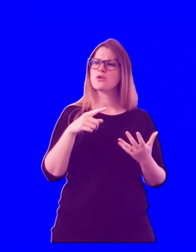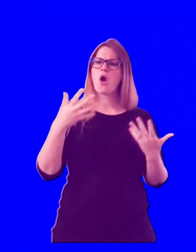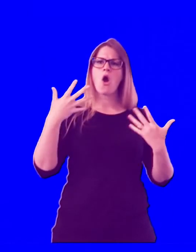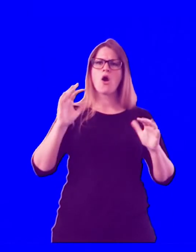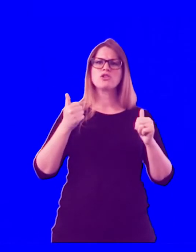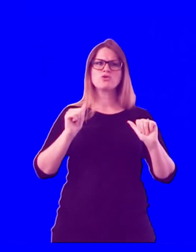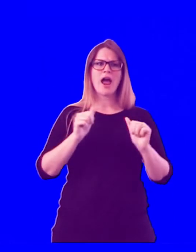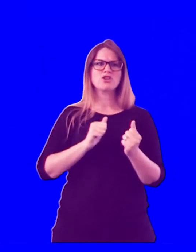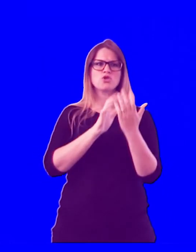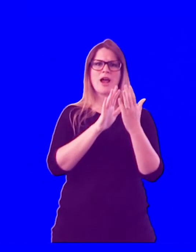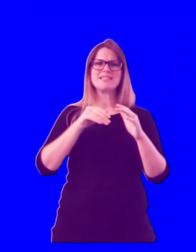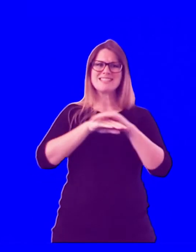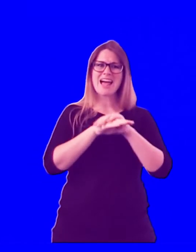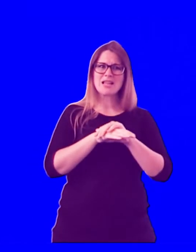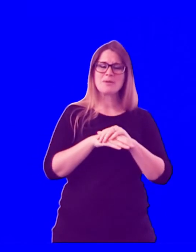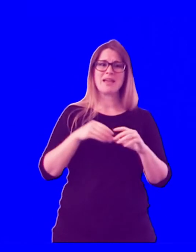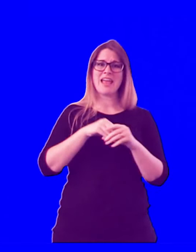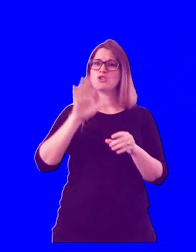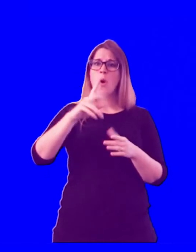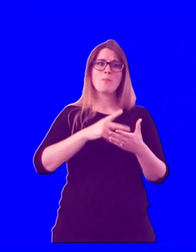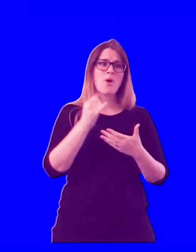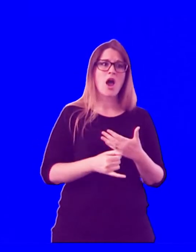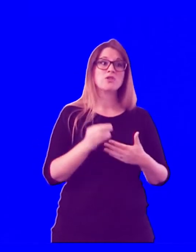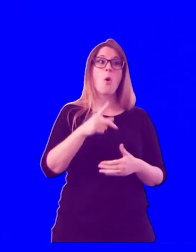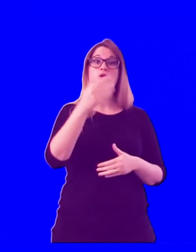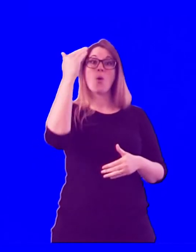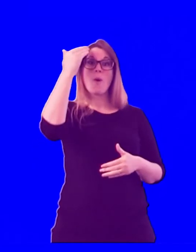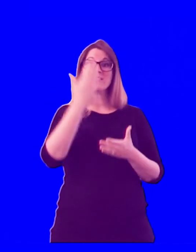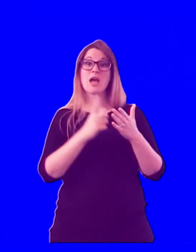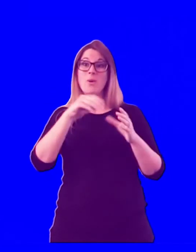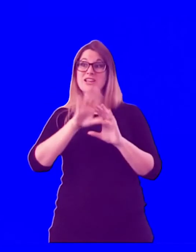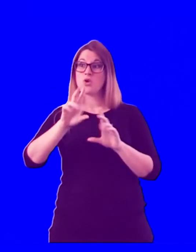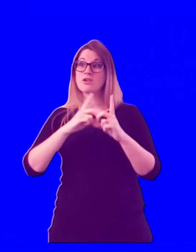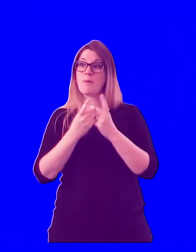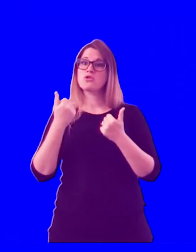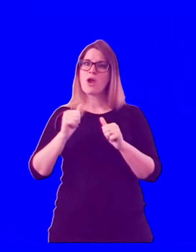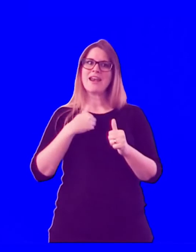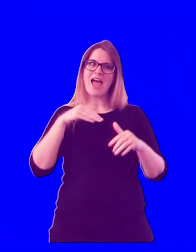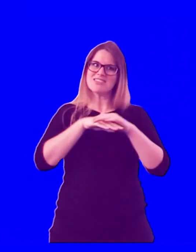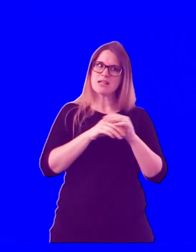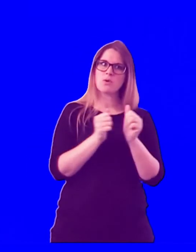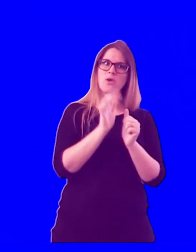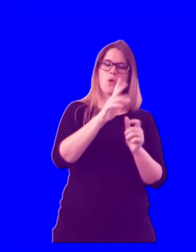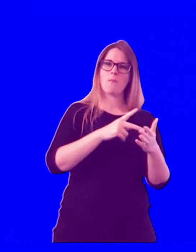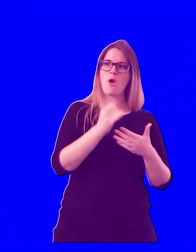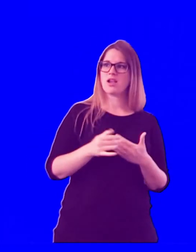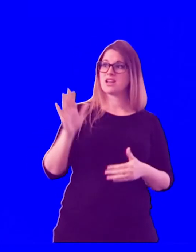to address accessibility in an active project or aware of somebody in your department trying to address accessibility in an active